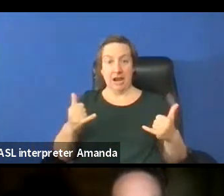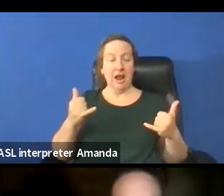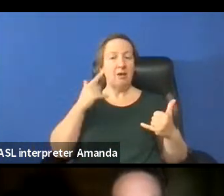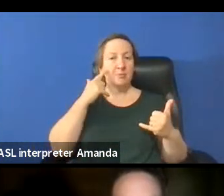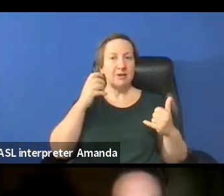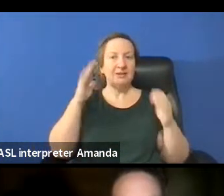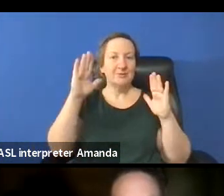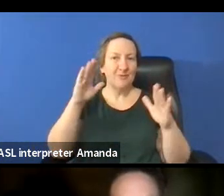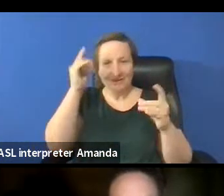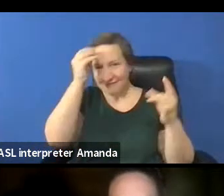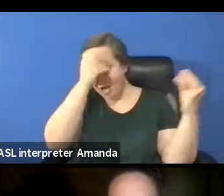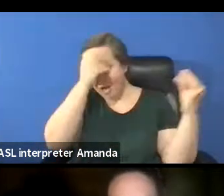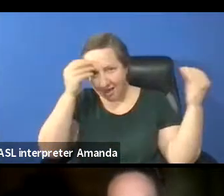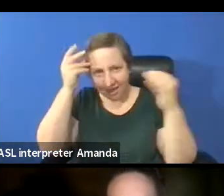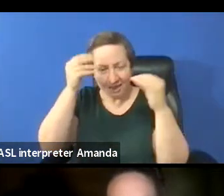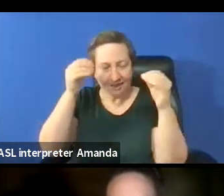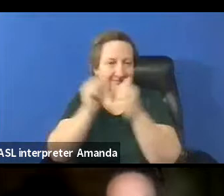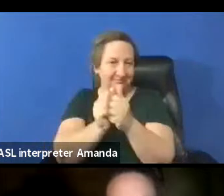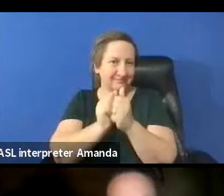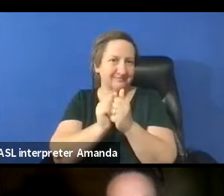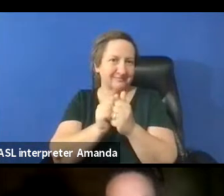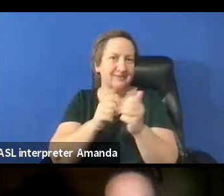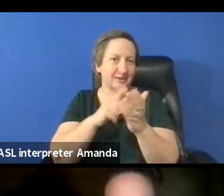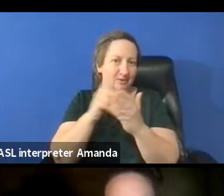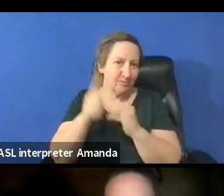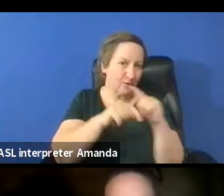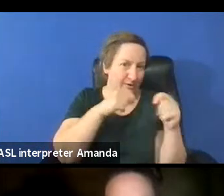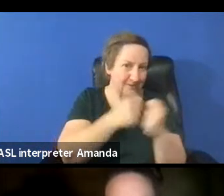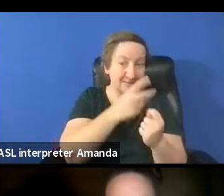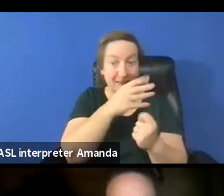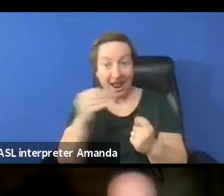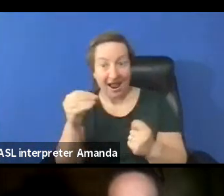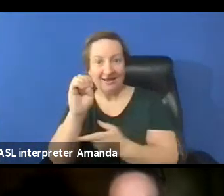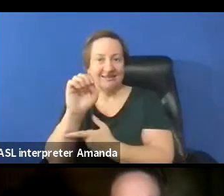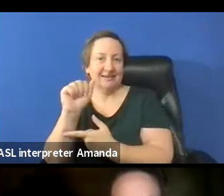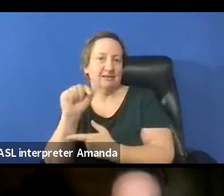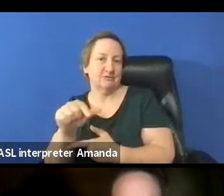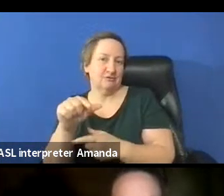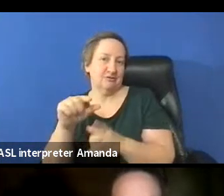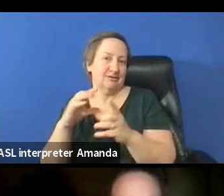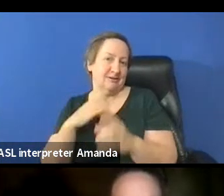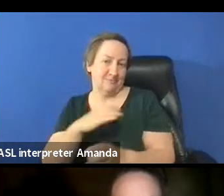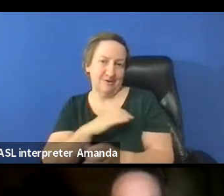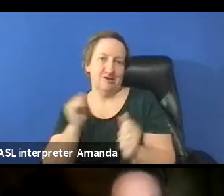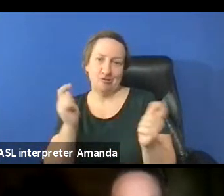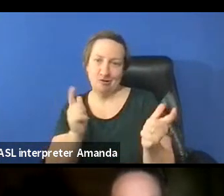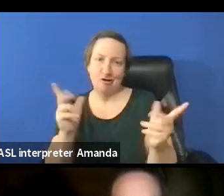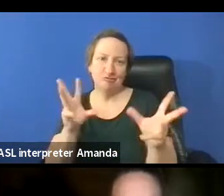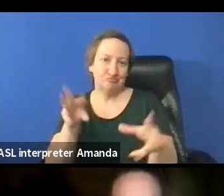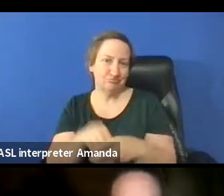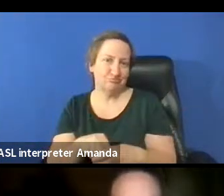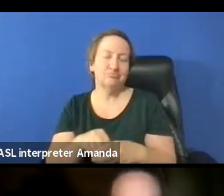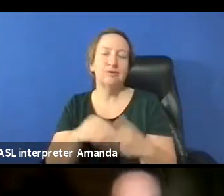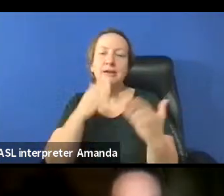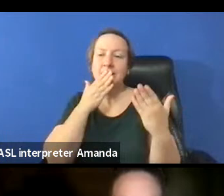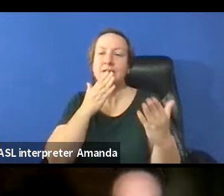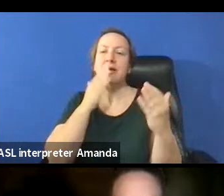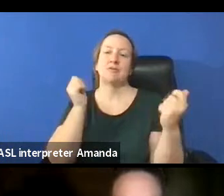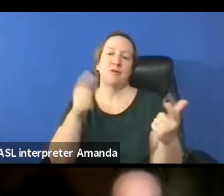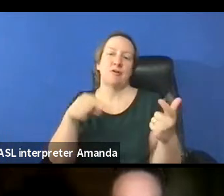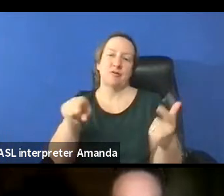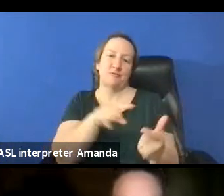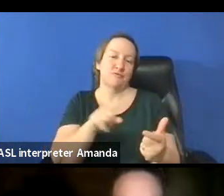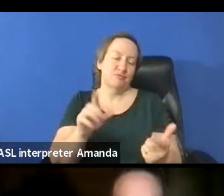great minds, not just on the program team, but on the EAG committee. So thank you for all of this.